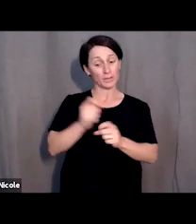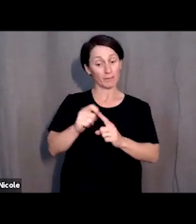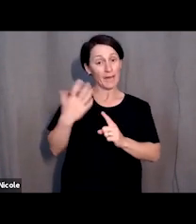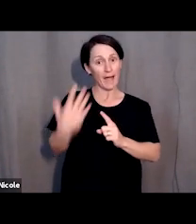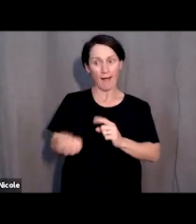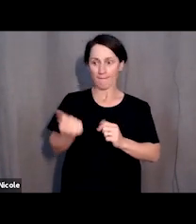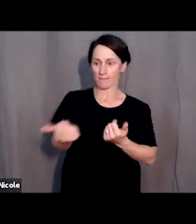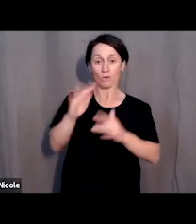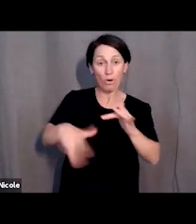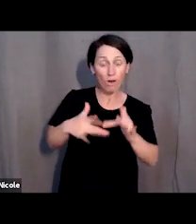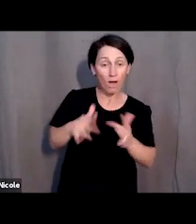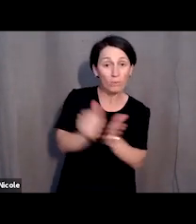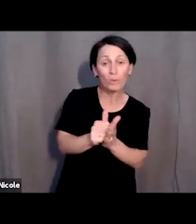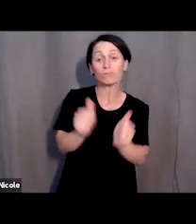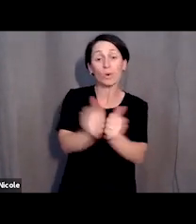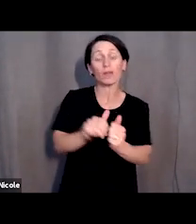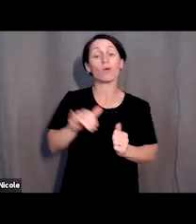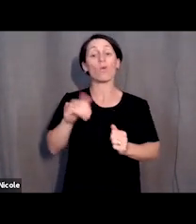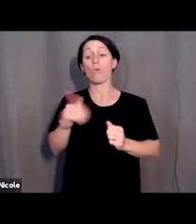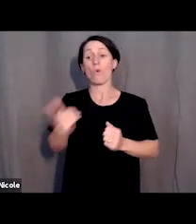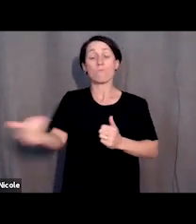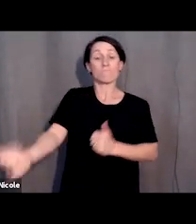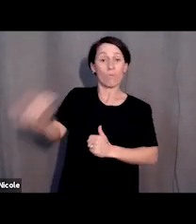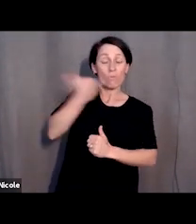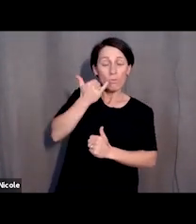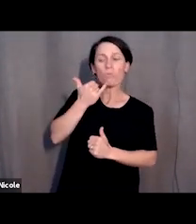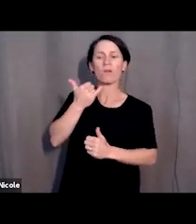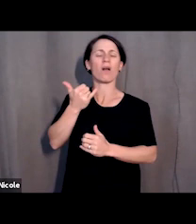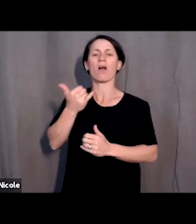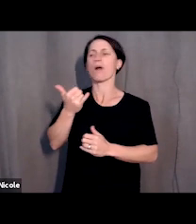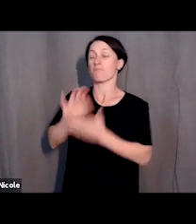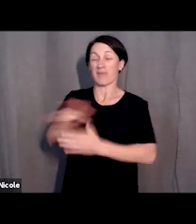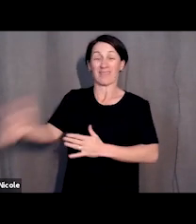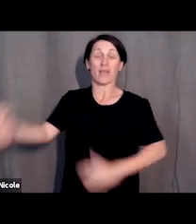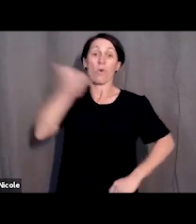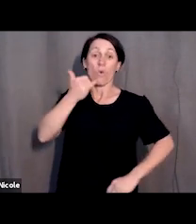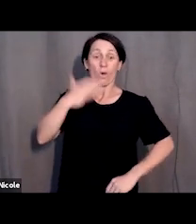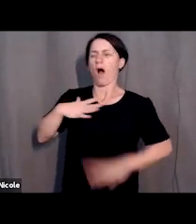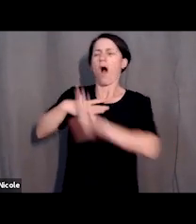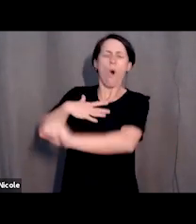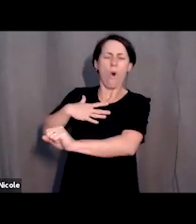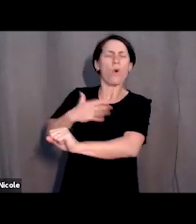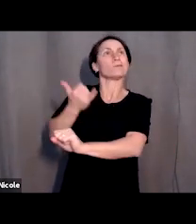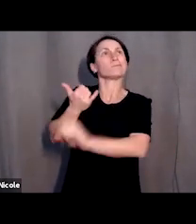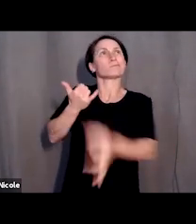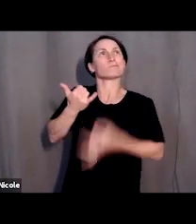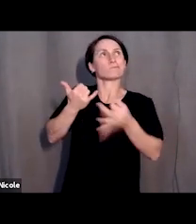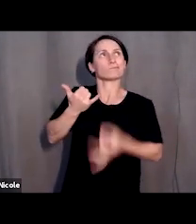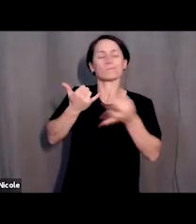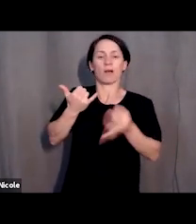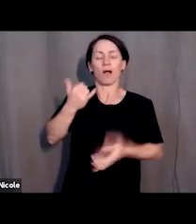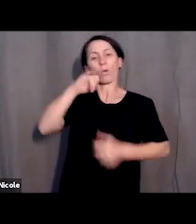on hold. Some people with severe mental illness actually didn't mind the flexibility of being able to make an